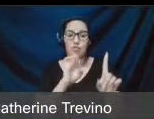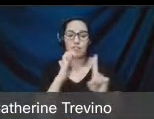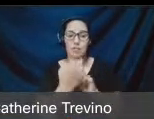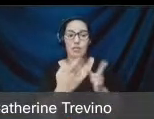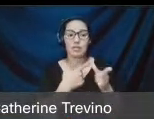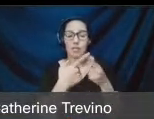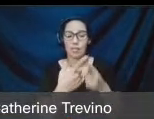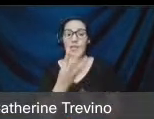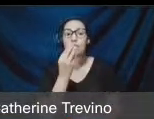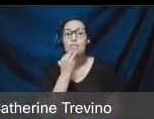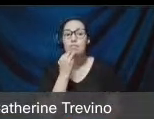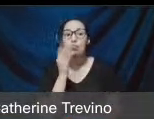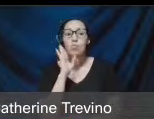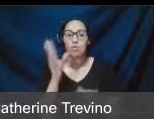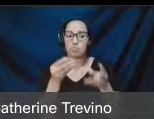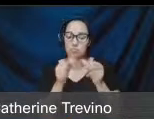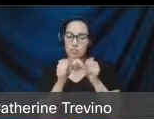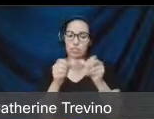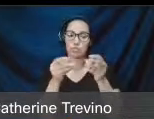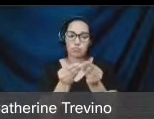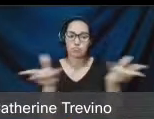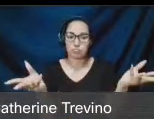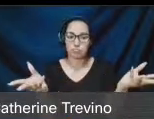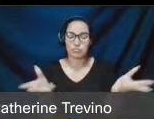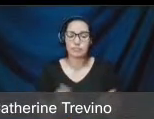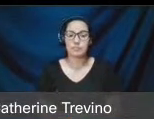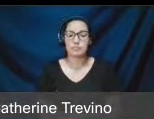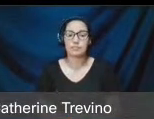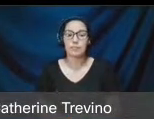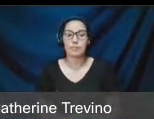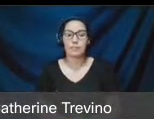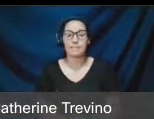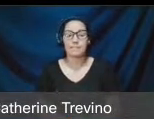meal distribution. Next slide.